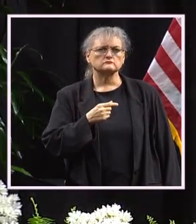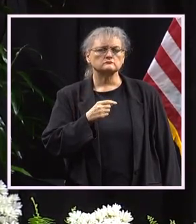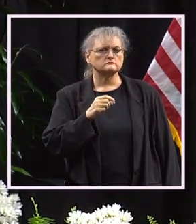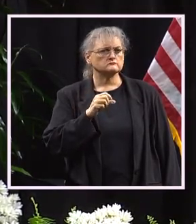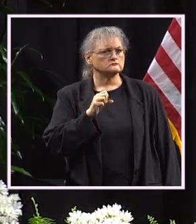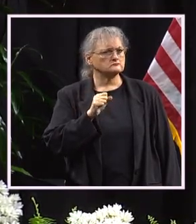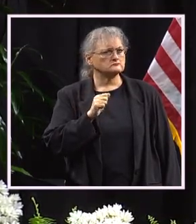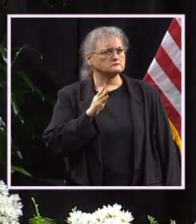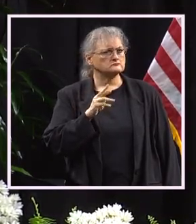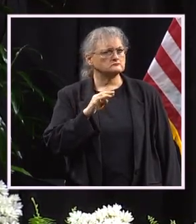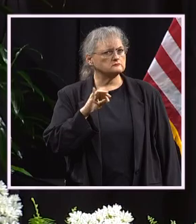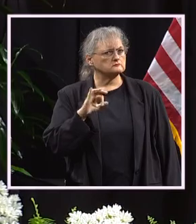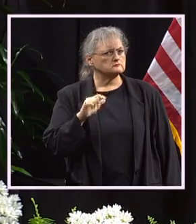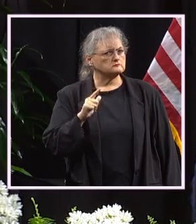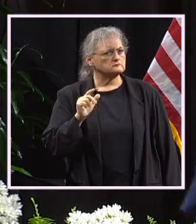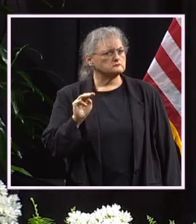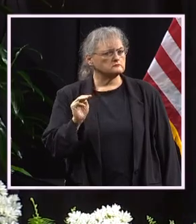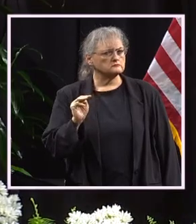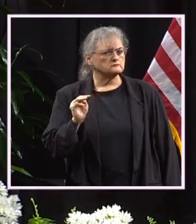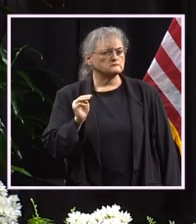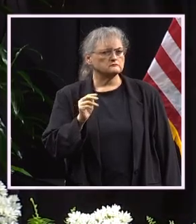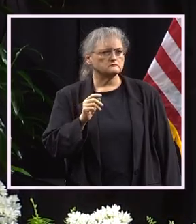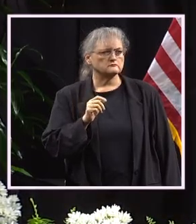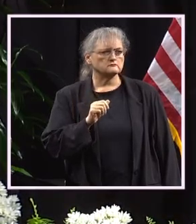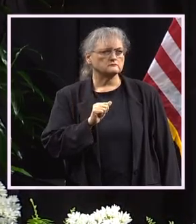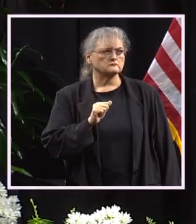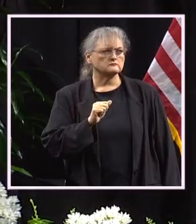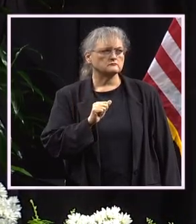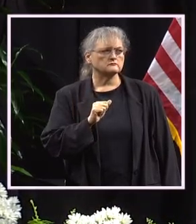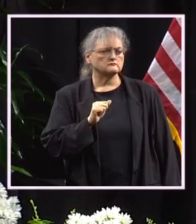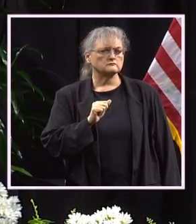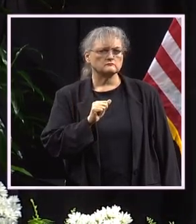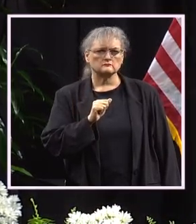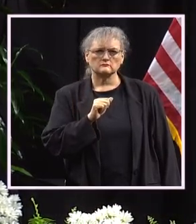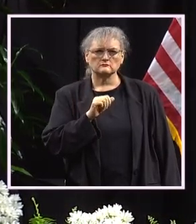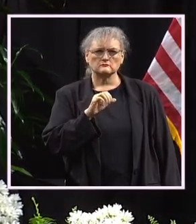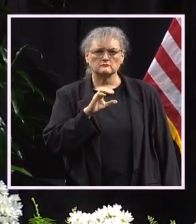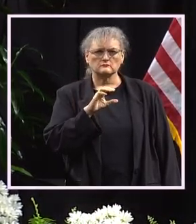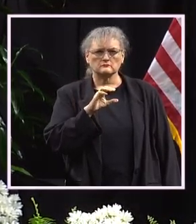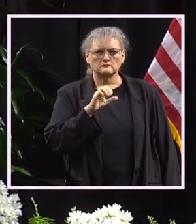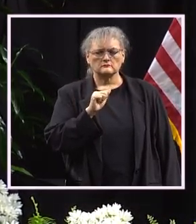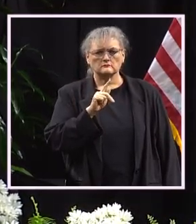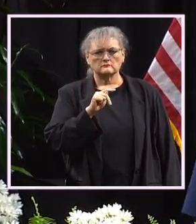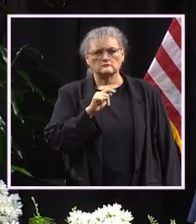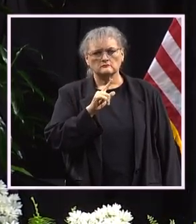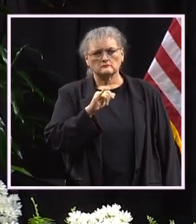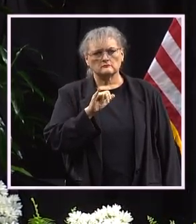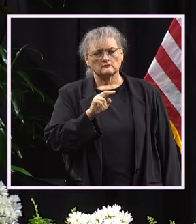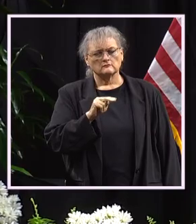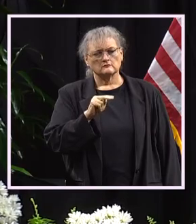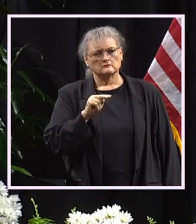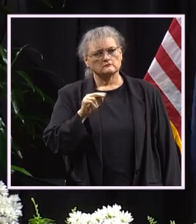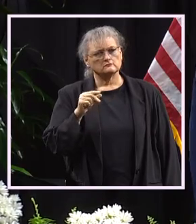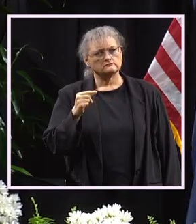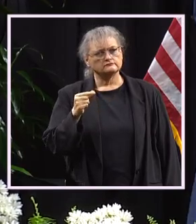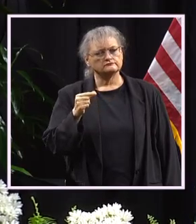Chabrel Rivera Roland, summa cum laude. Caitlin Danielle Powell, summa cum laude.